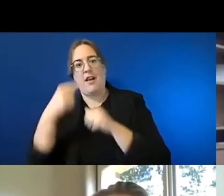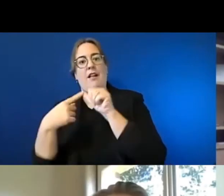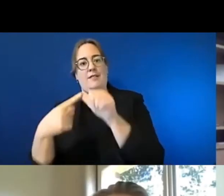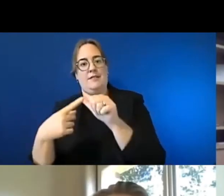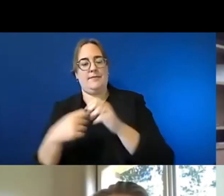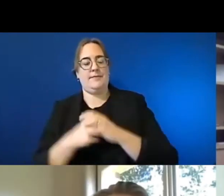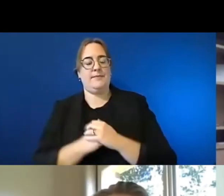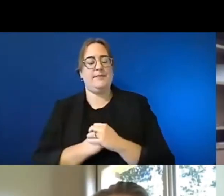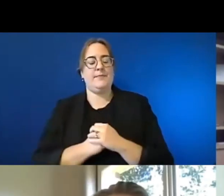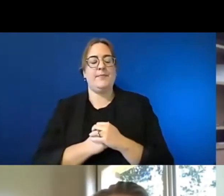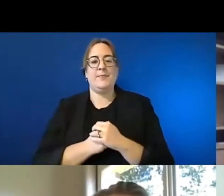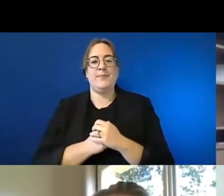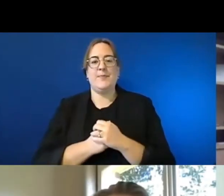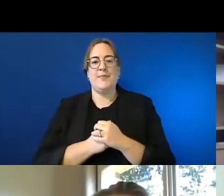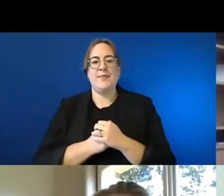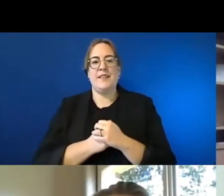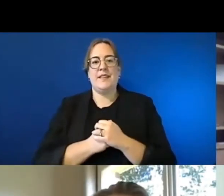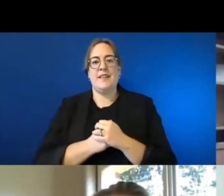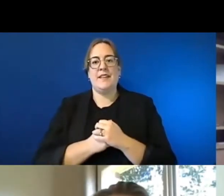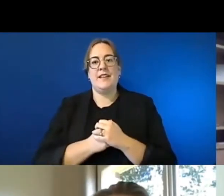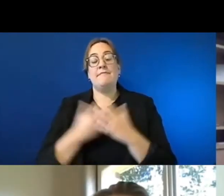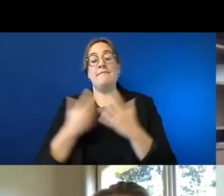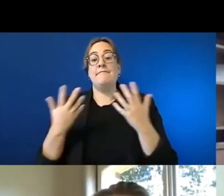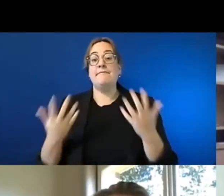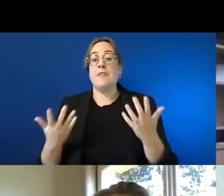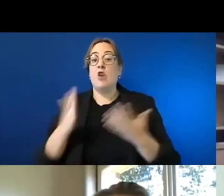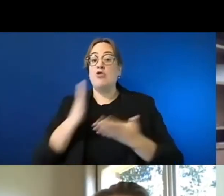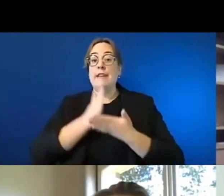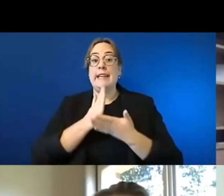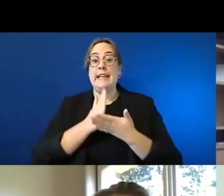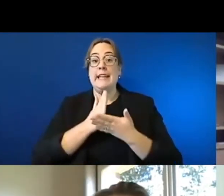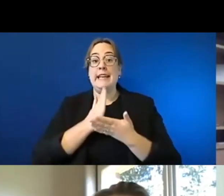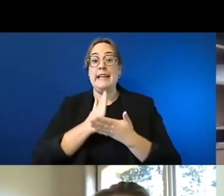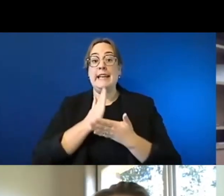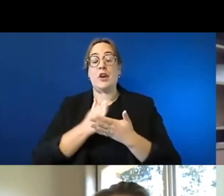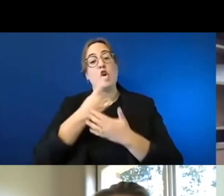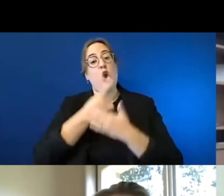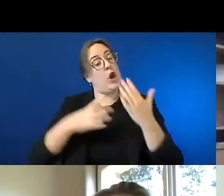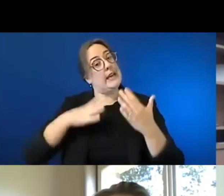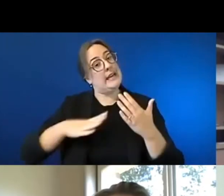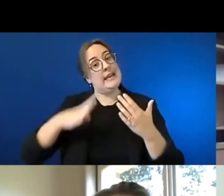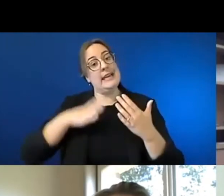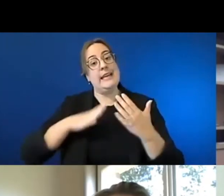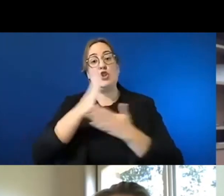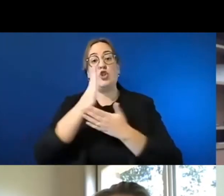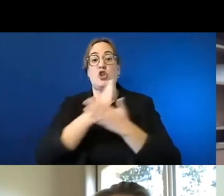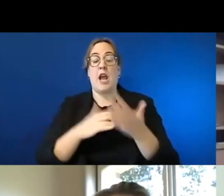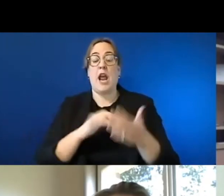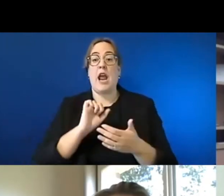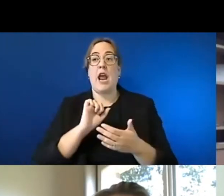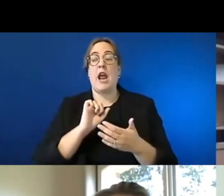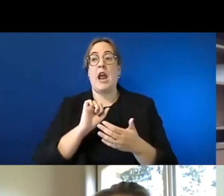So it really is only necessary to share what